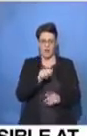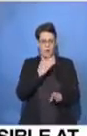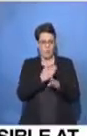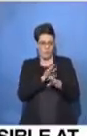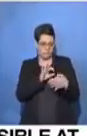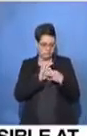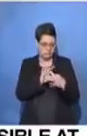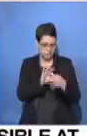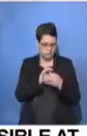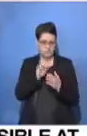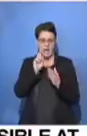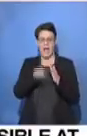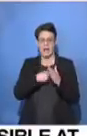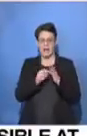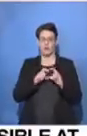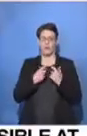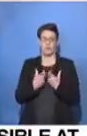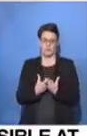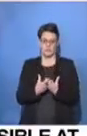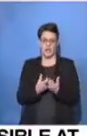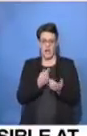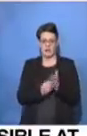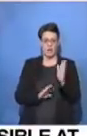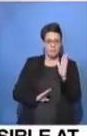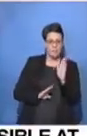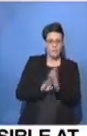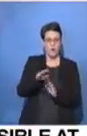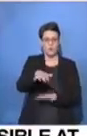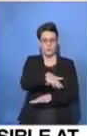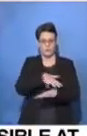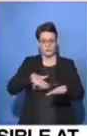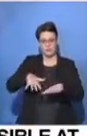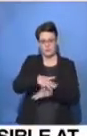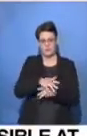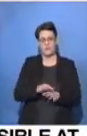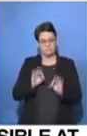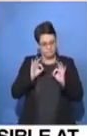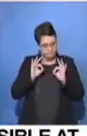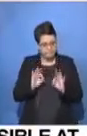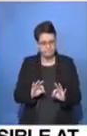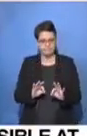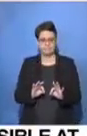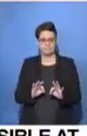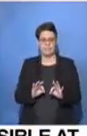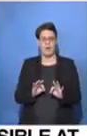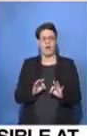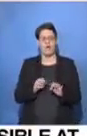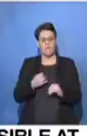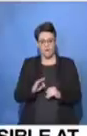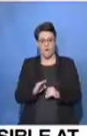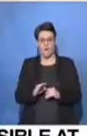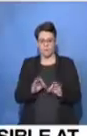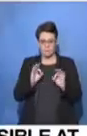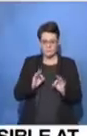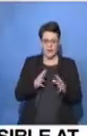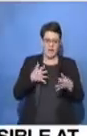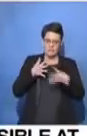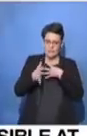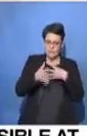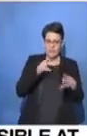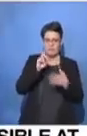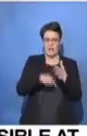amongst electoral commissions and promote conditions conducive for credible and